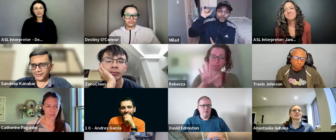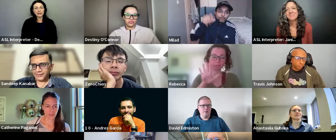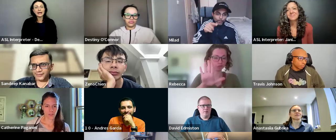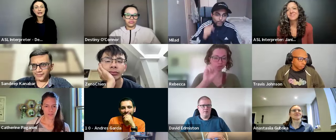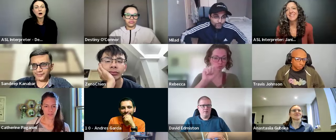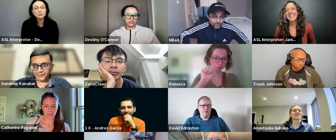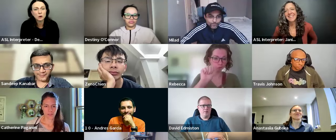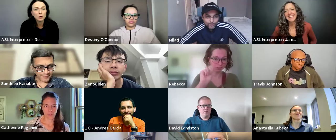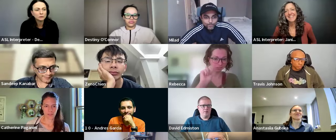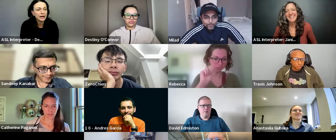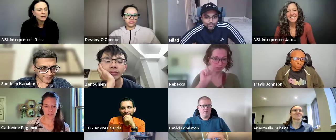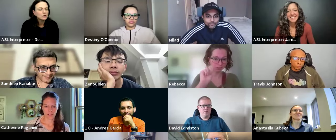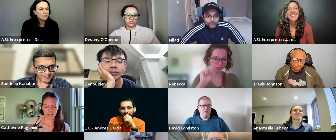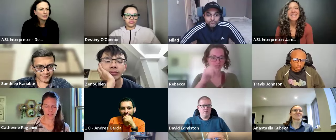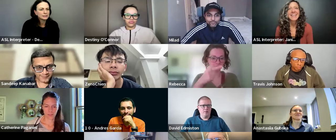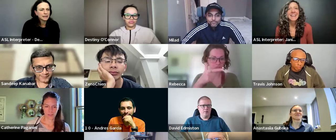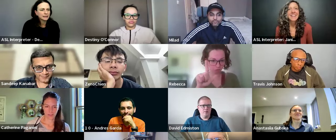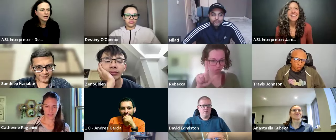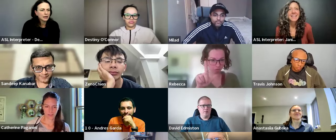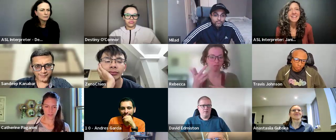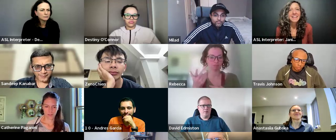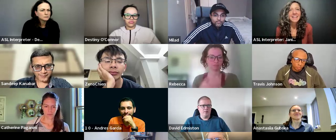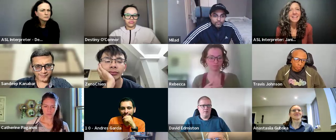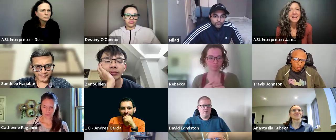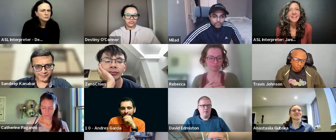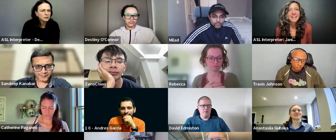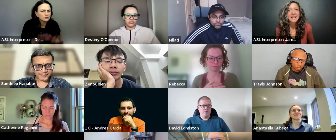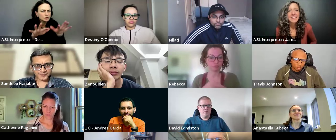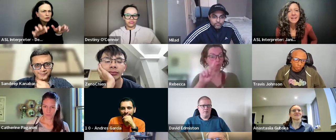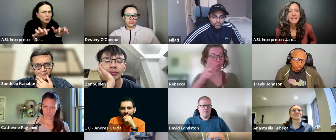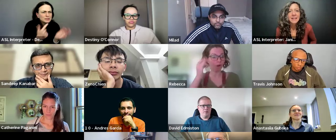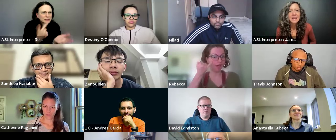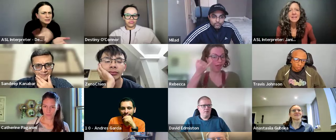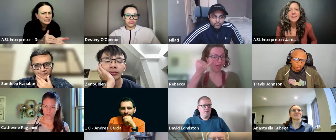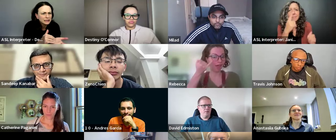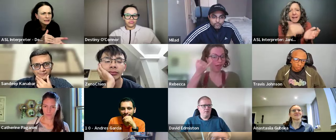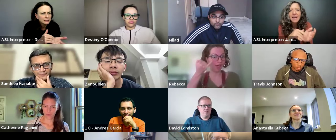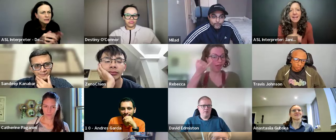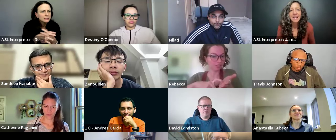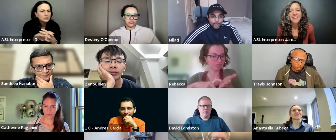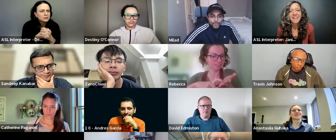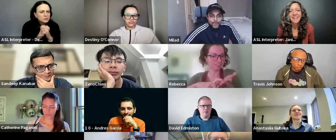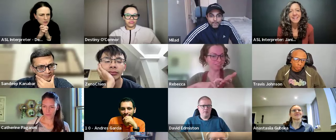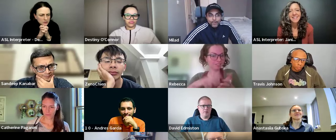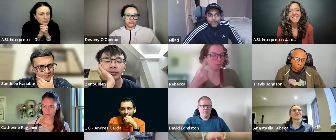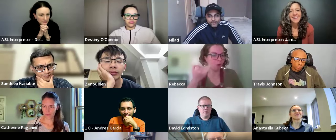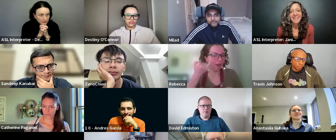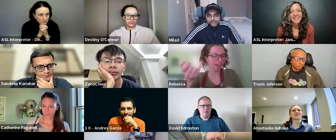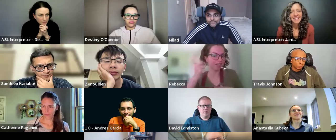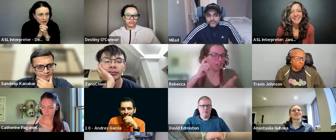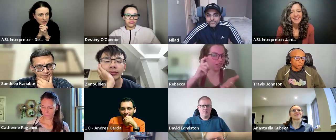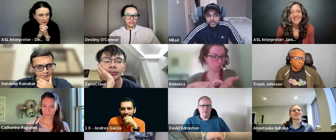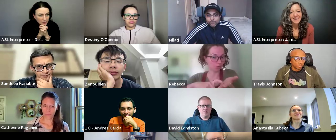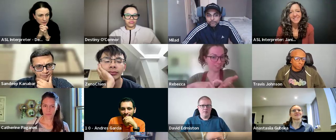Yes, Milad's saying, hey, also, oh yeah, Rebecca's saying, oh, you froze. Can you say it again?